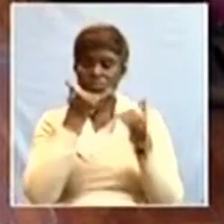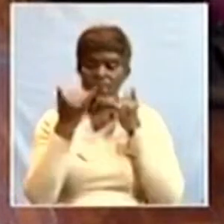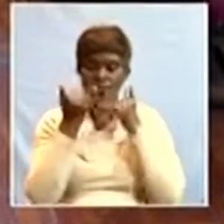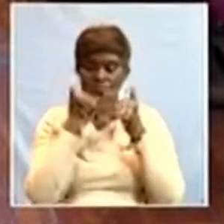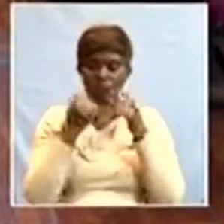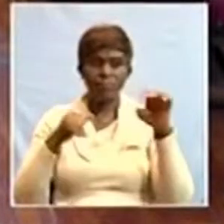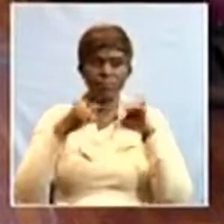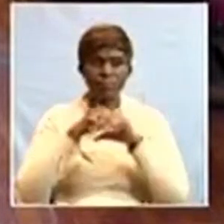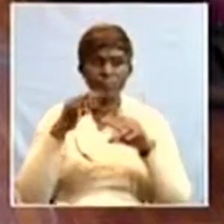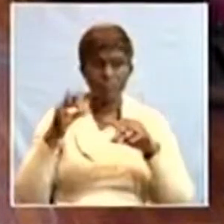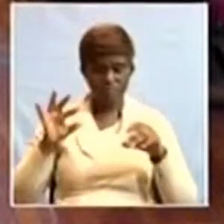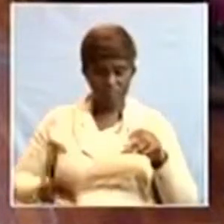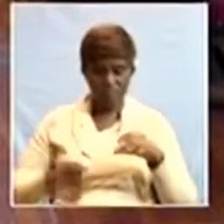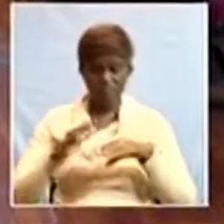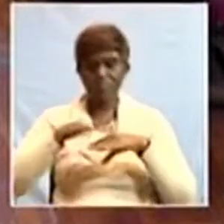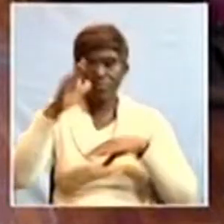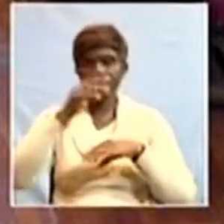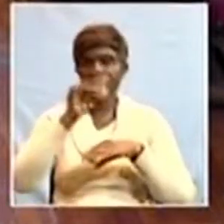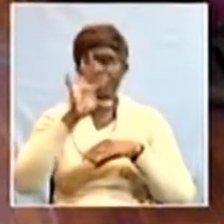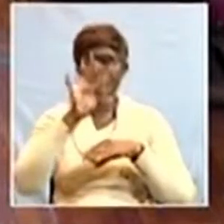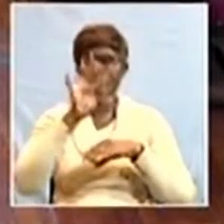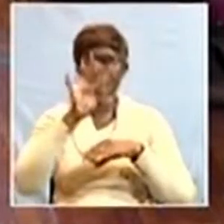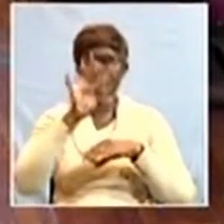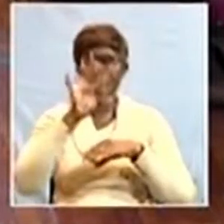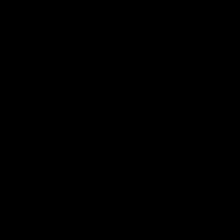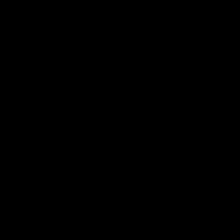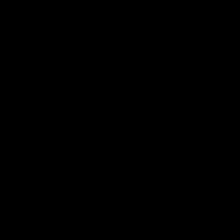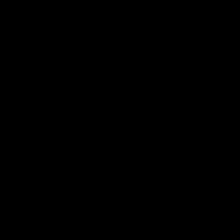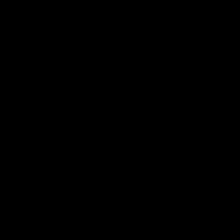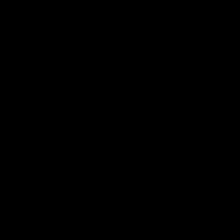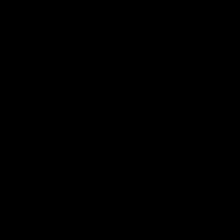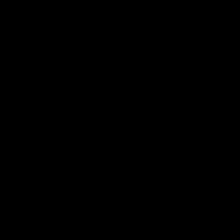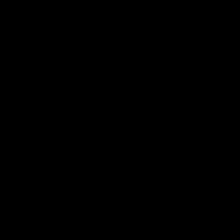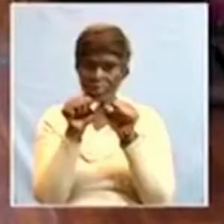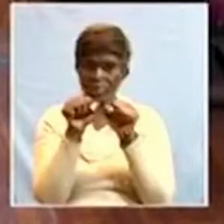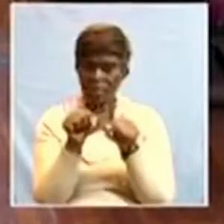of beneficiaries above 19 years of age.